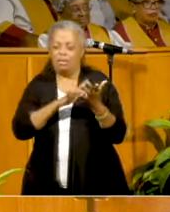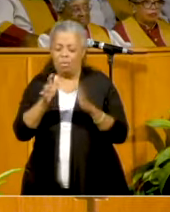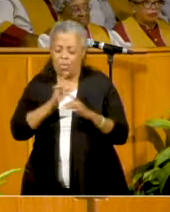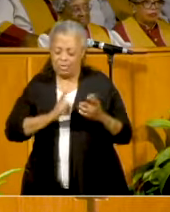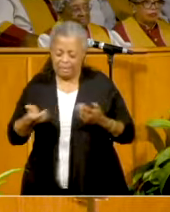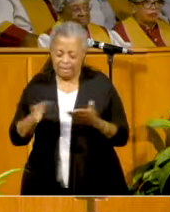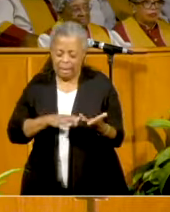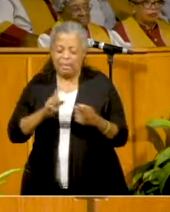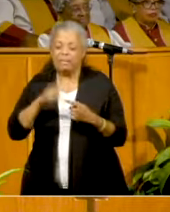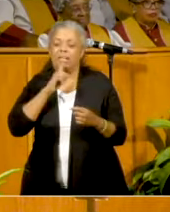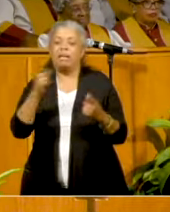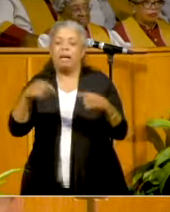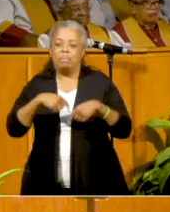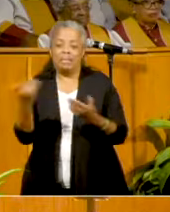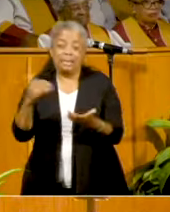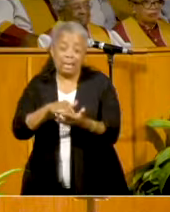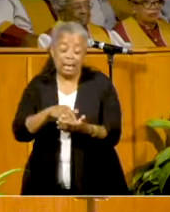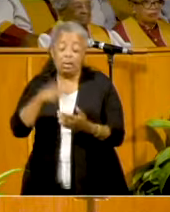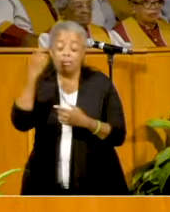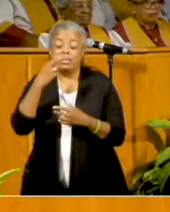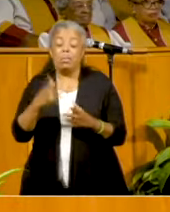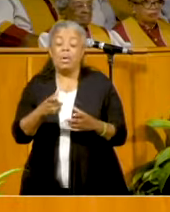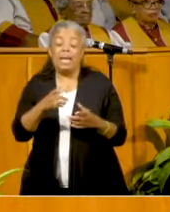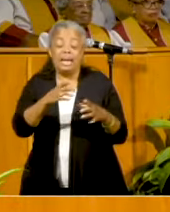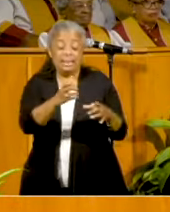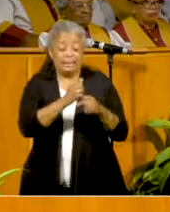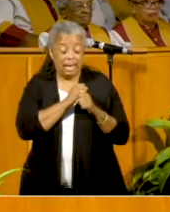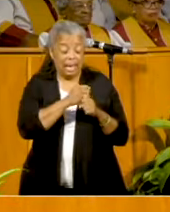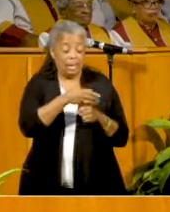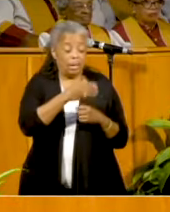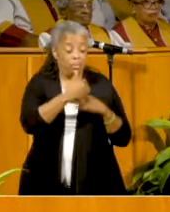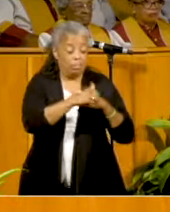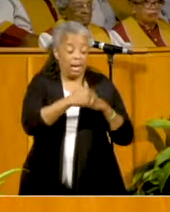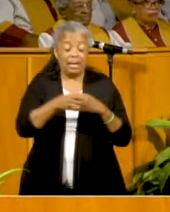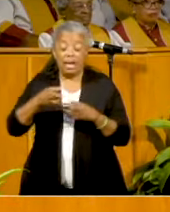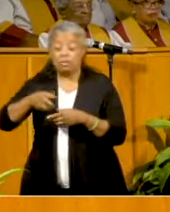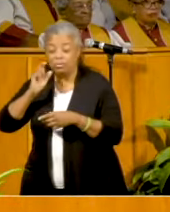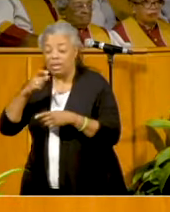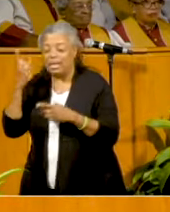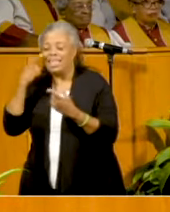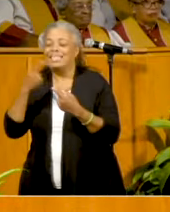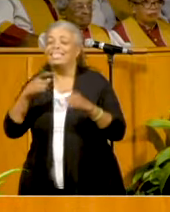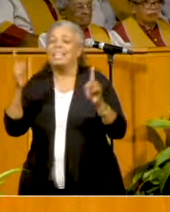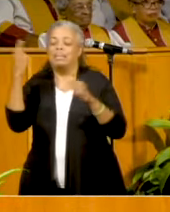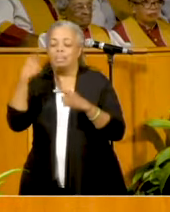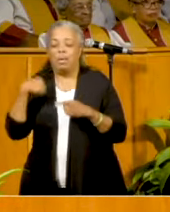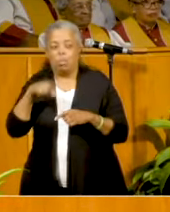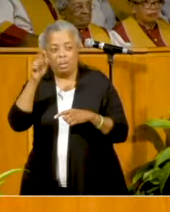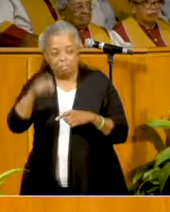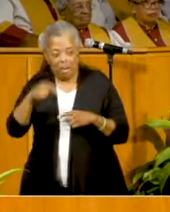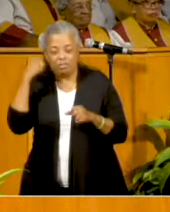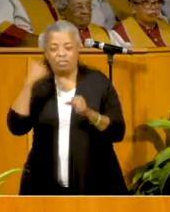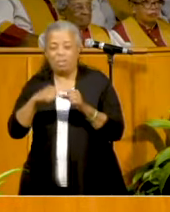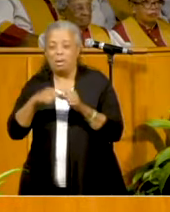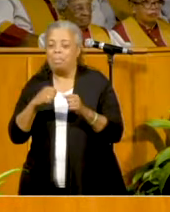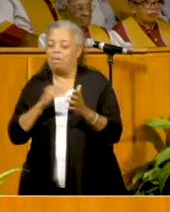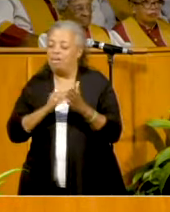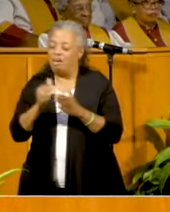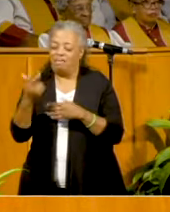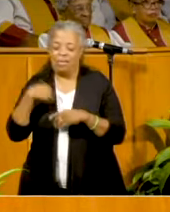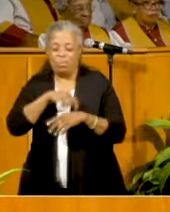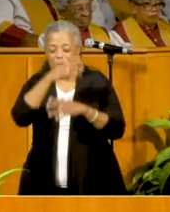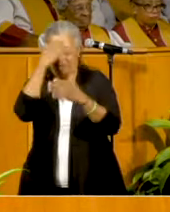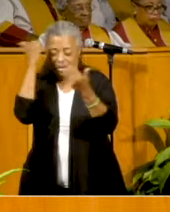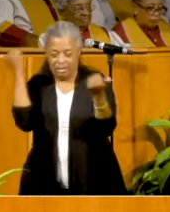again. That the reason we take bread and drink cup is because it says something that we need to remember that too often